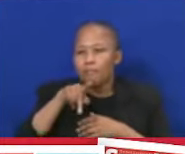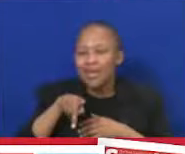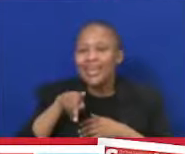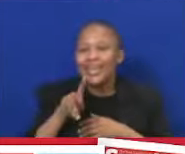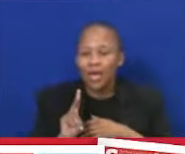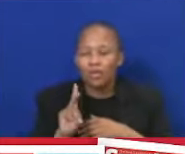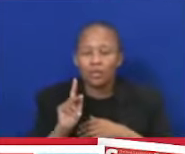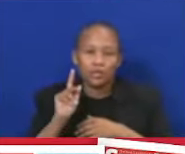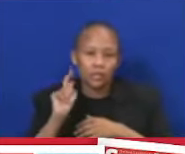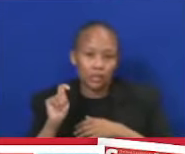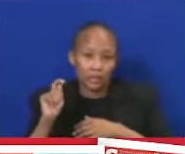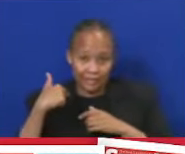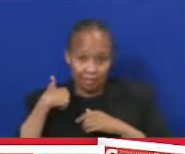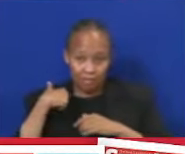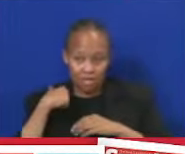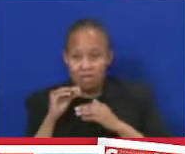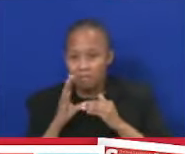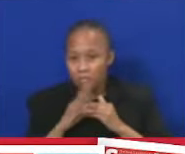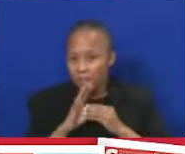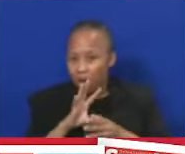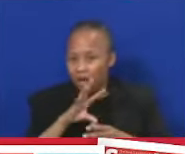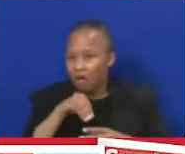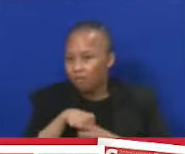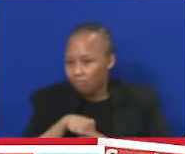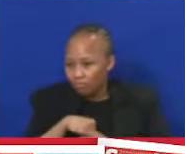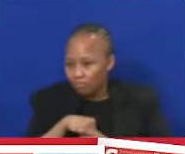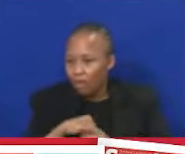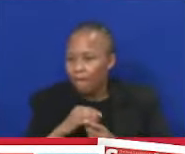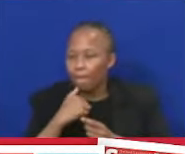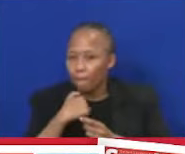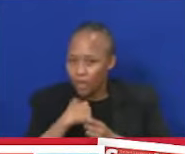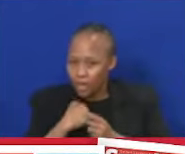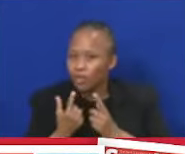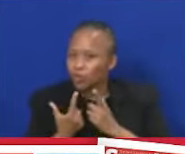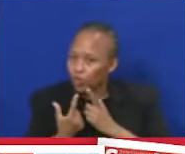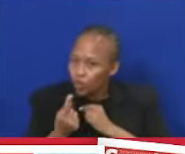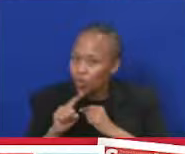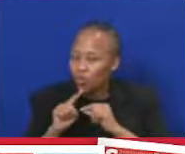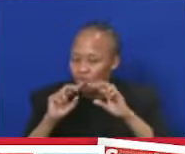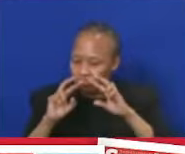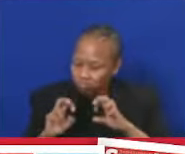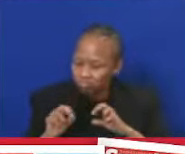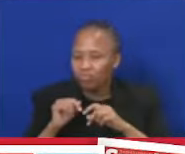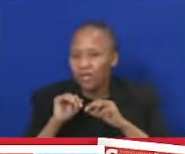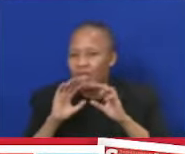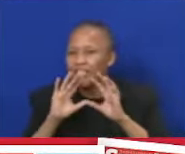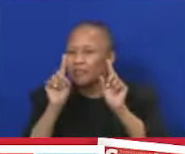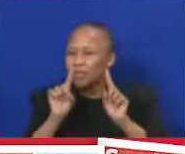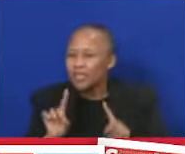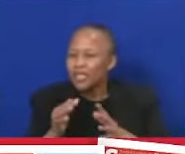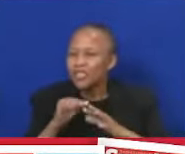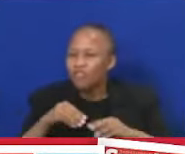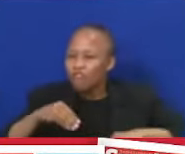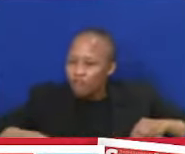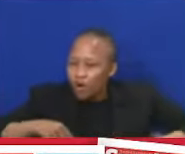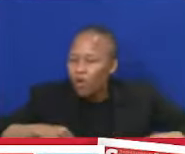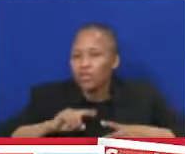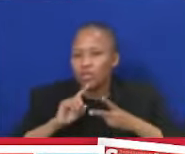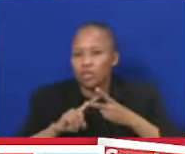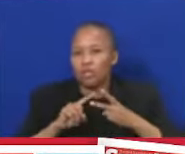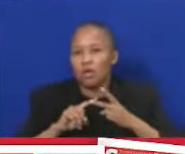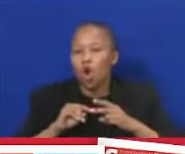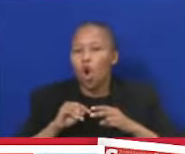a certified forensic investigator specializing in fraud and corruption investigations. Thank